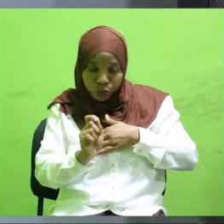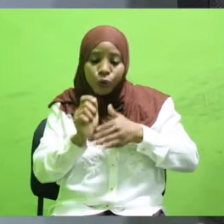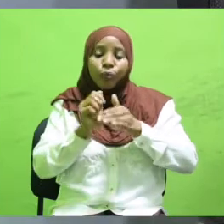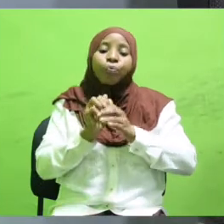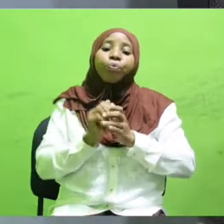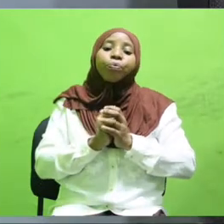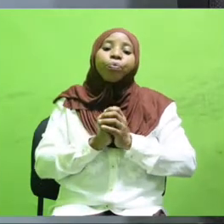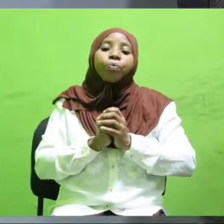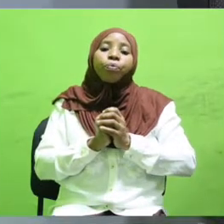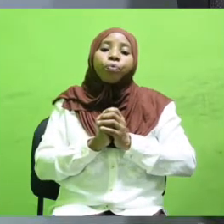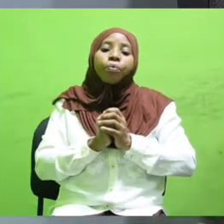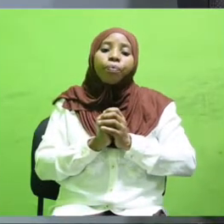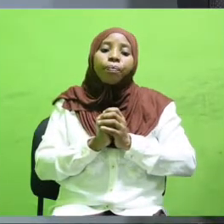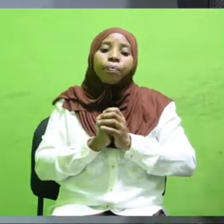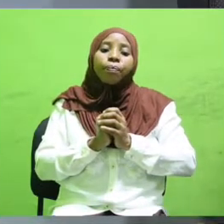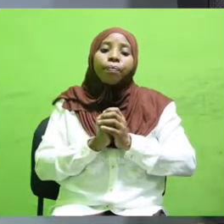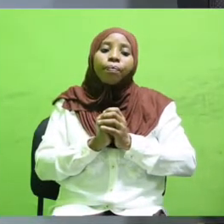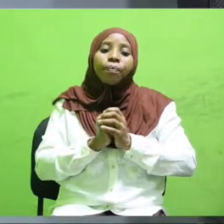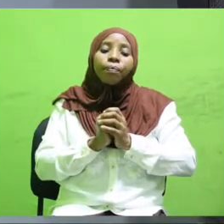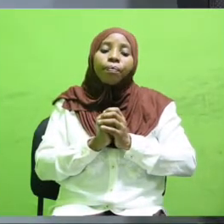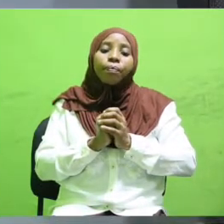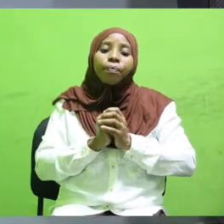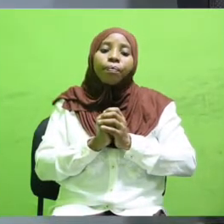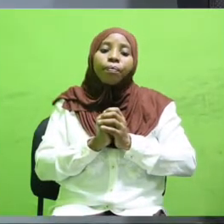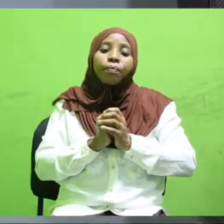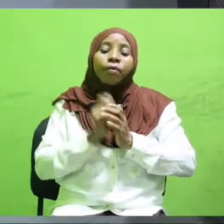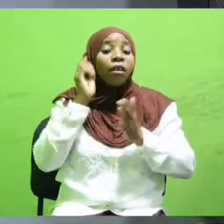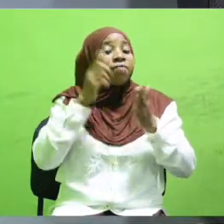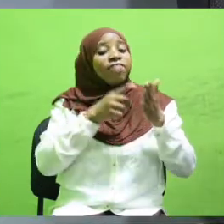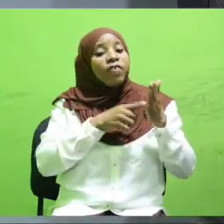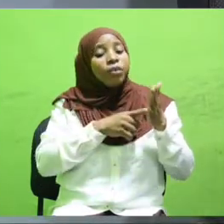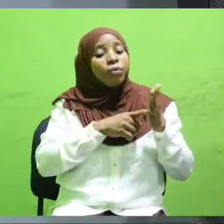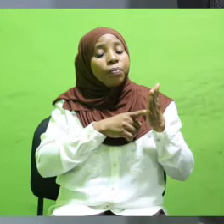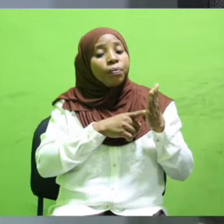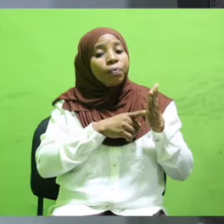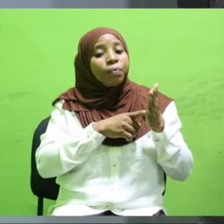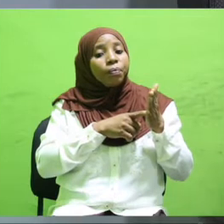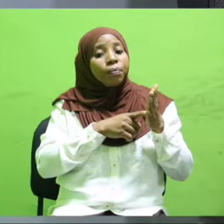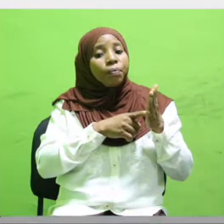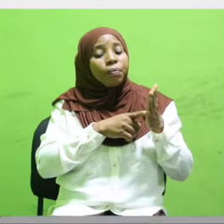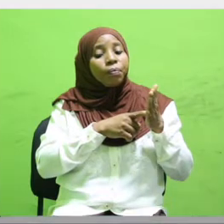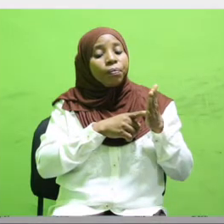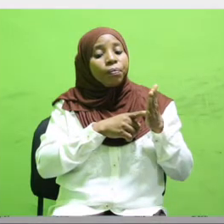need to do is to draw and to label the diagram of a mushroom.